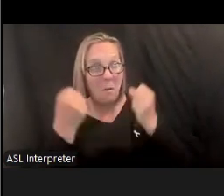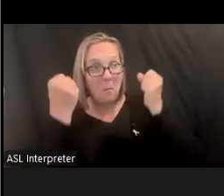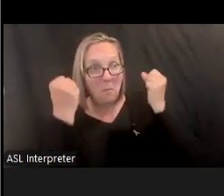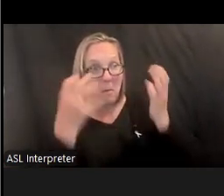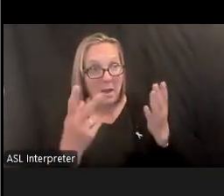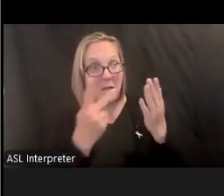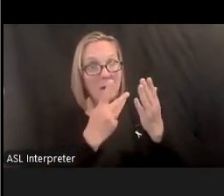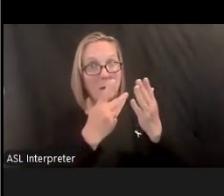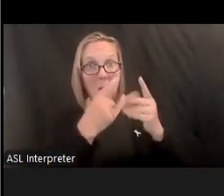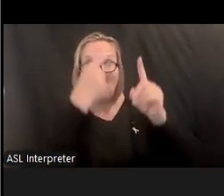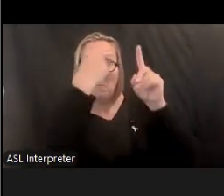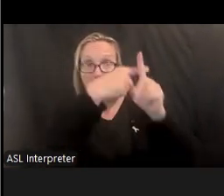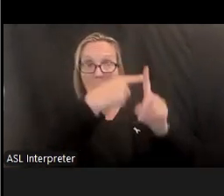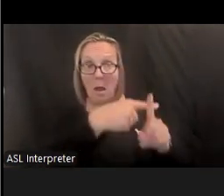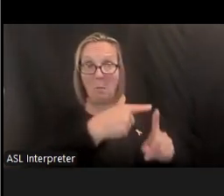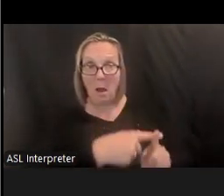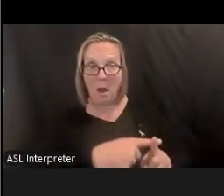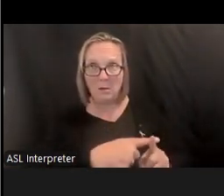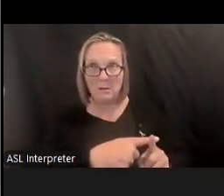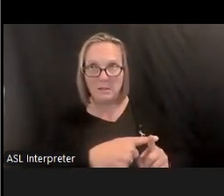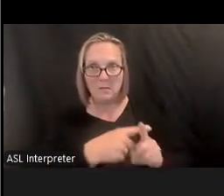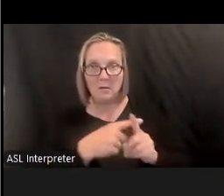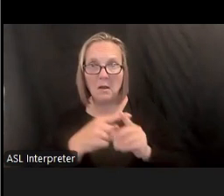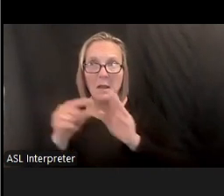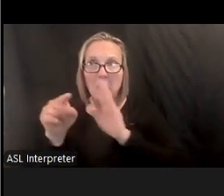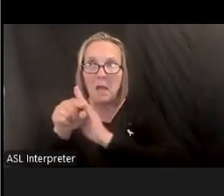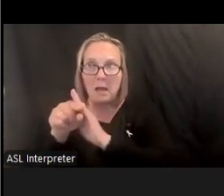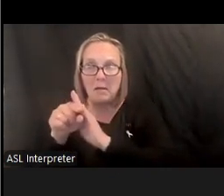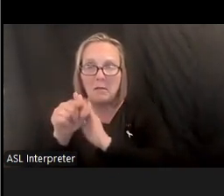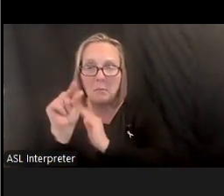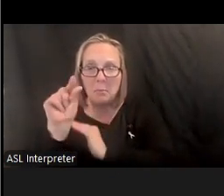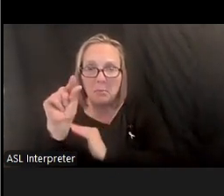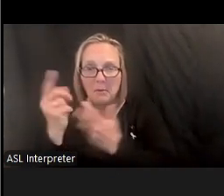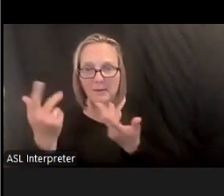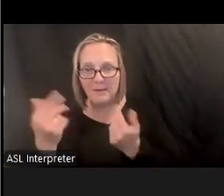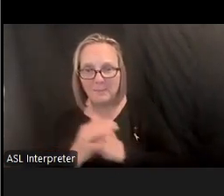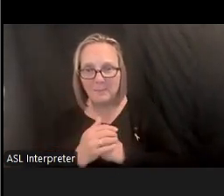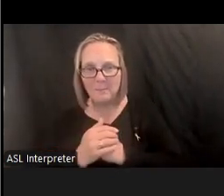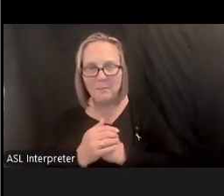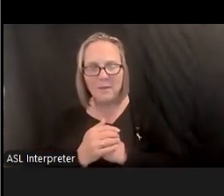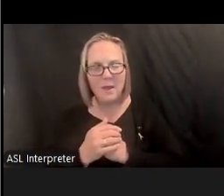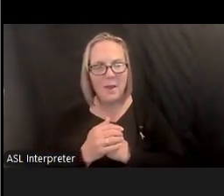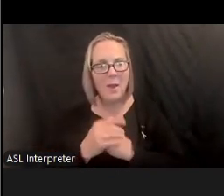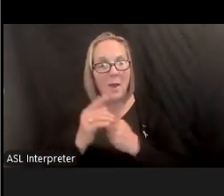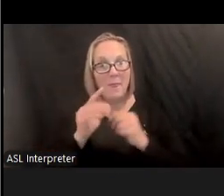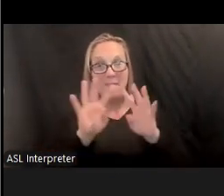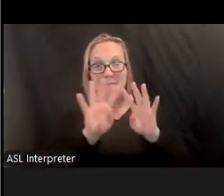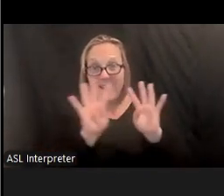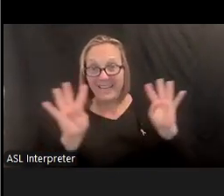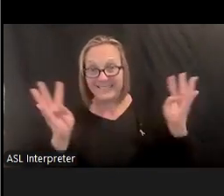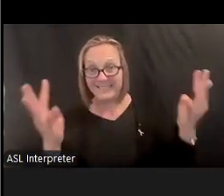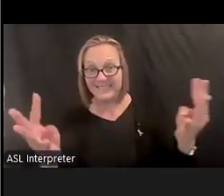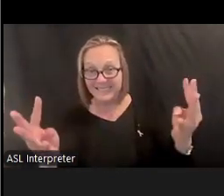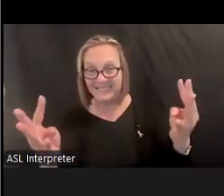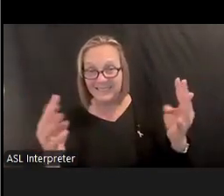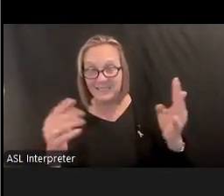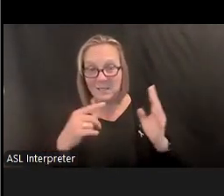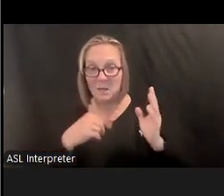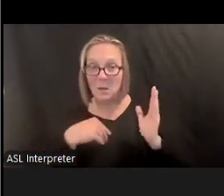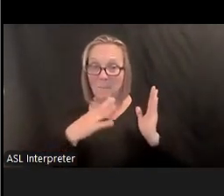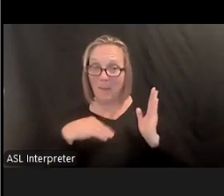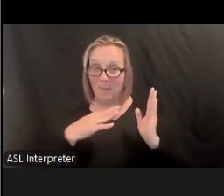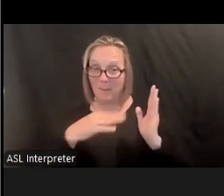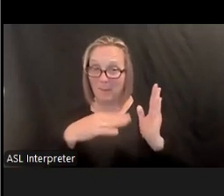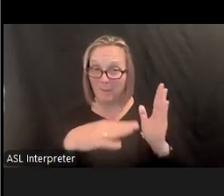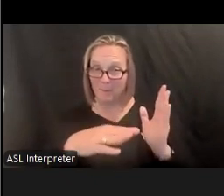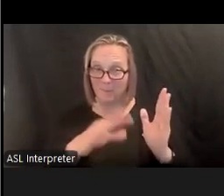to the negatives. When we were painting the fence outside of the property